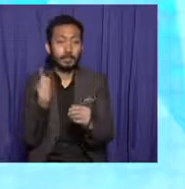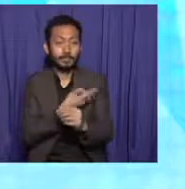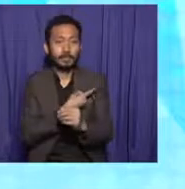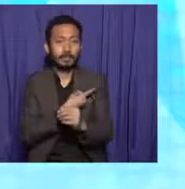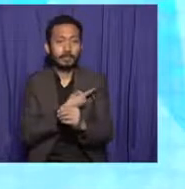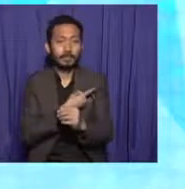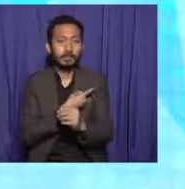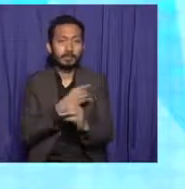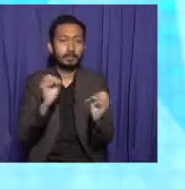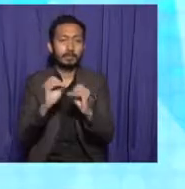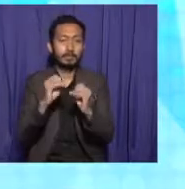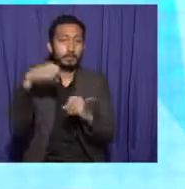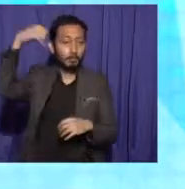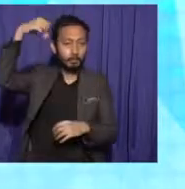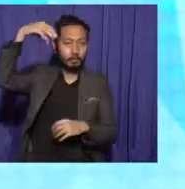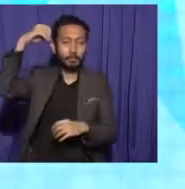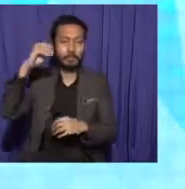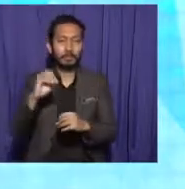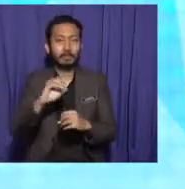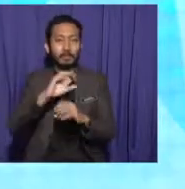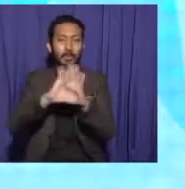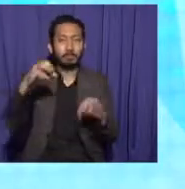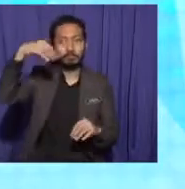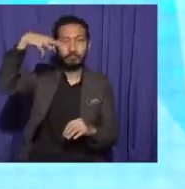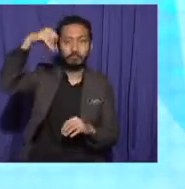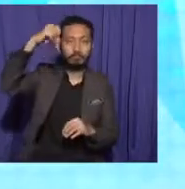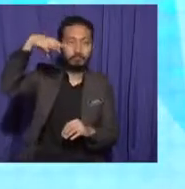The AC supply in our homes is 50 Hz.